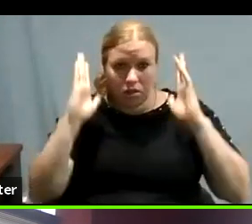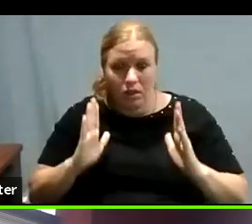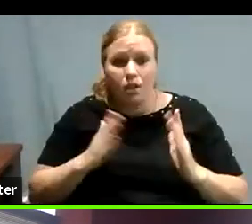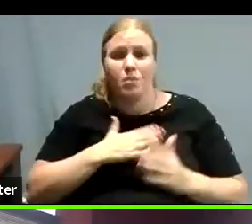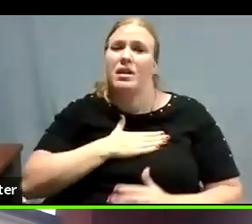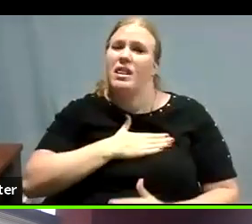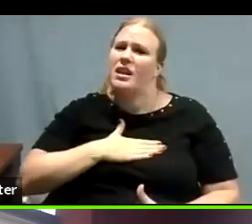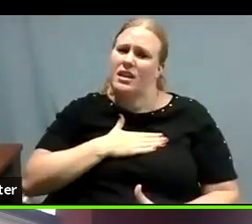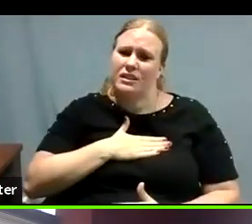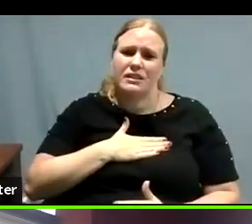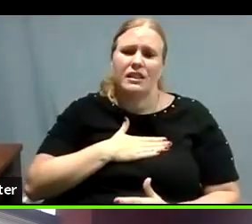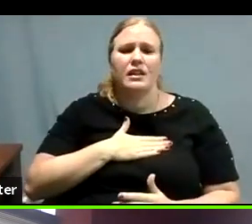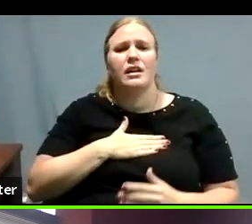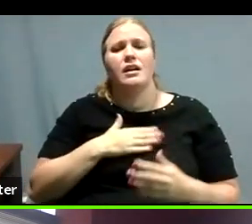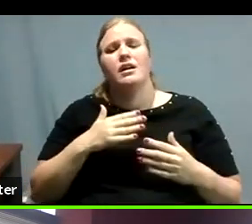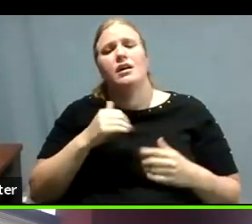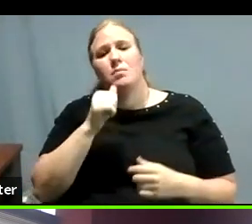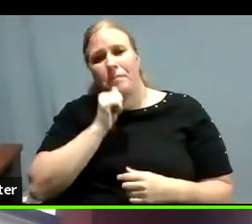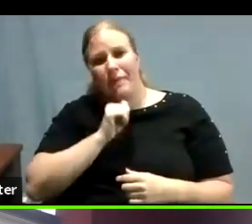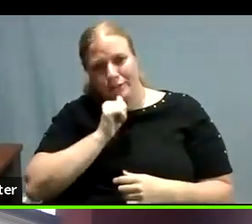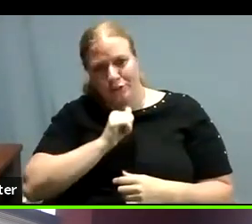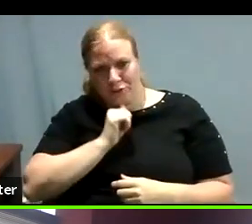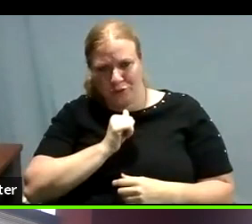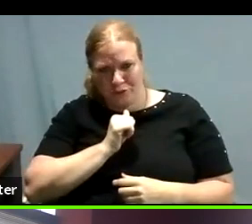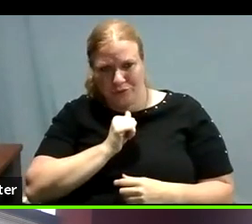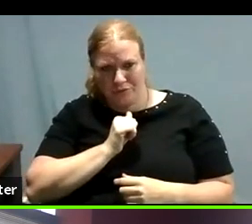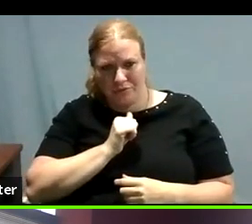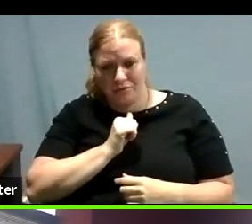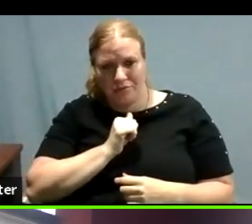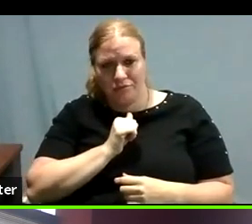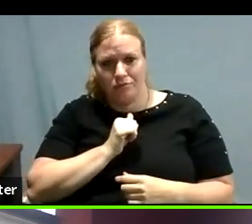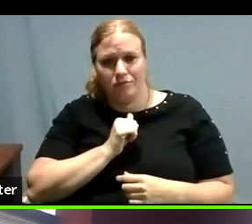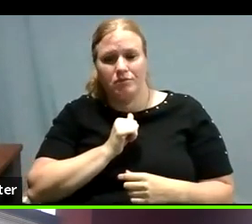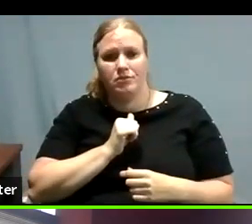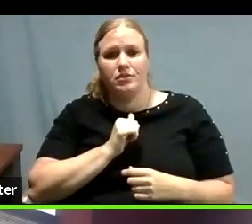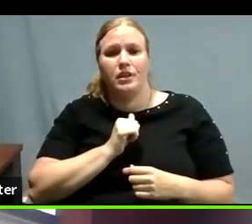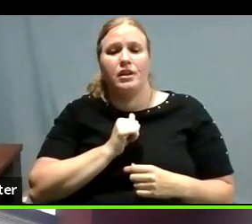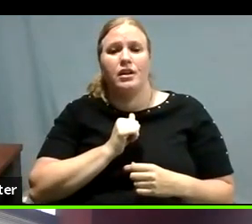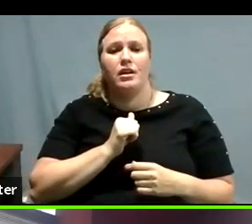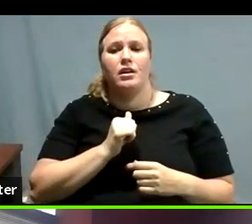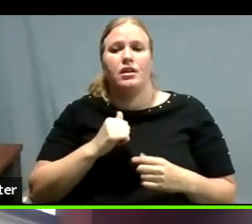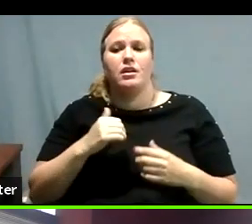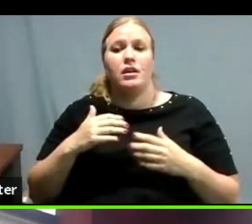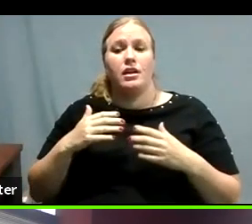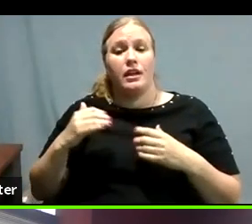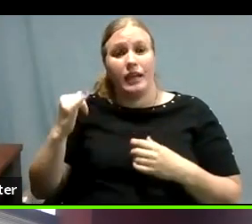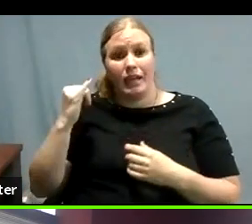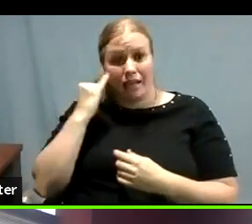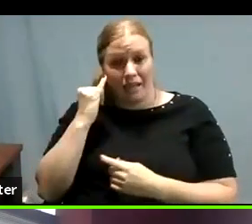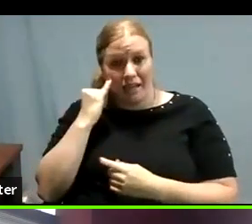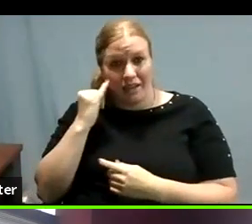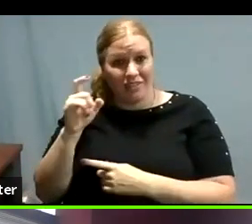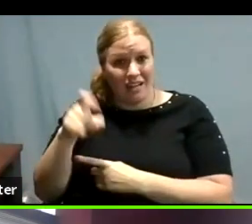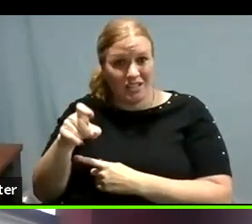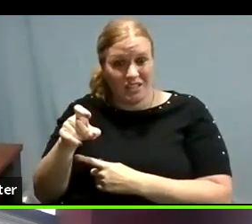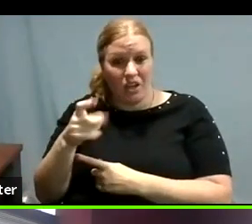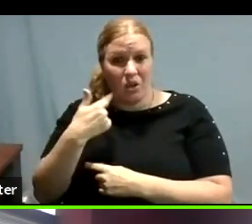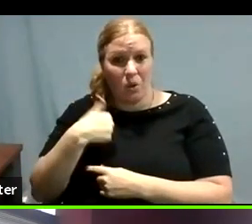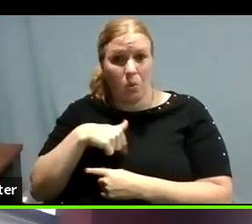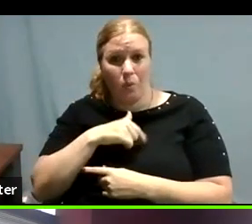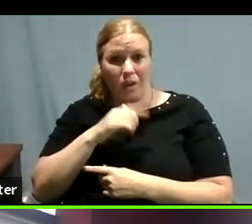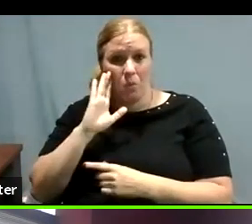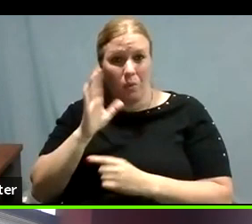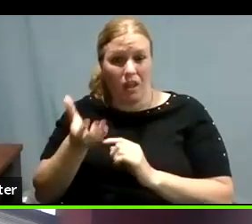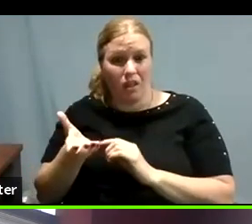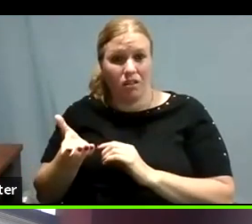patient. We will have to do enforcement on my end if necessary, and it is